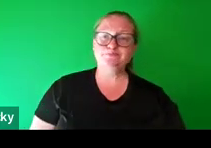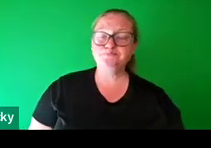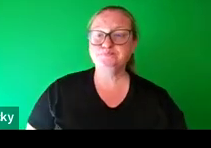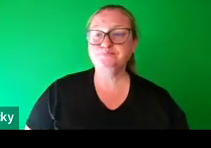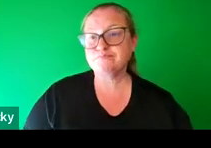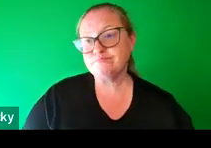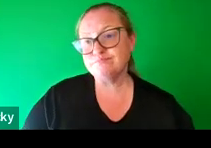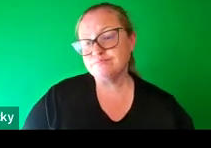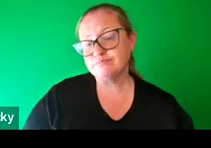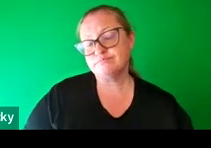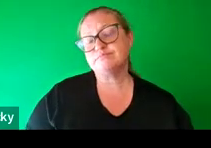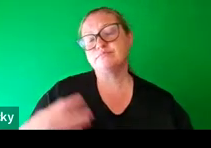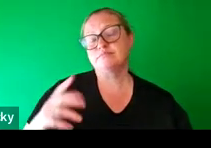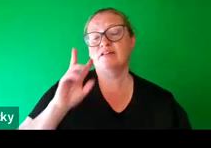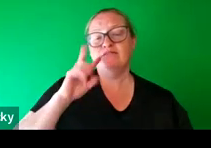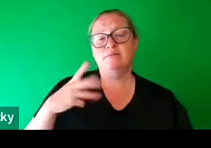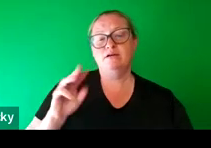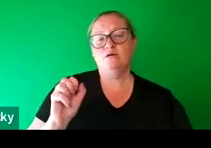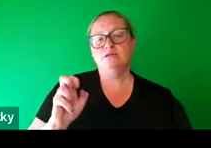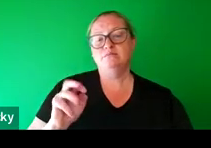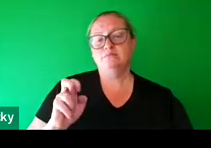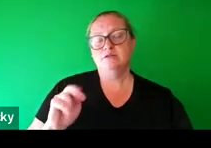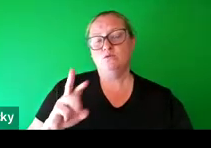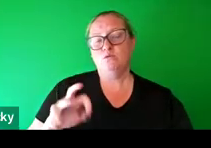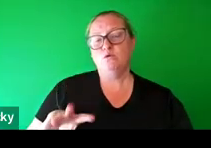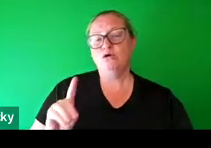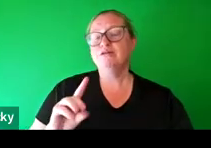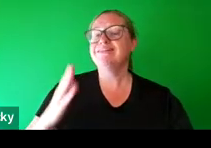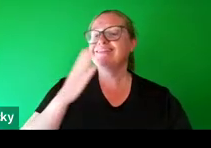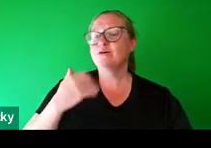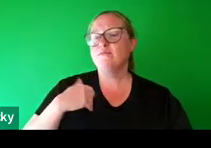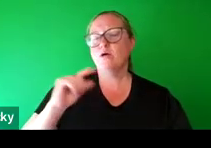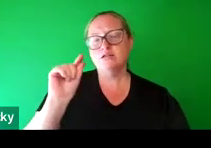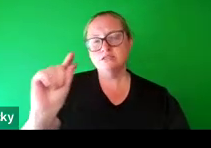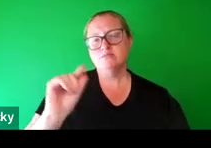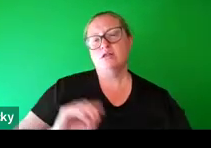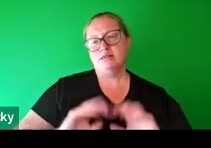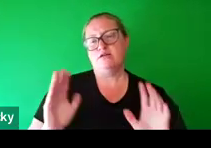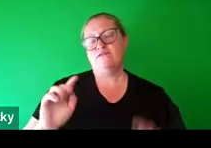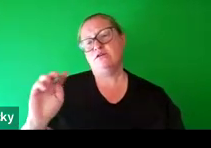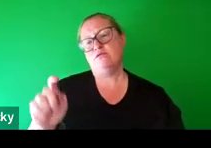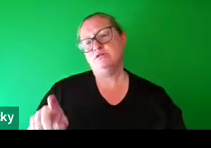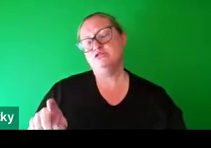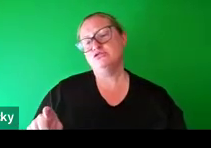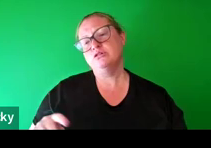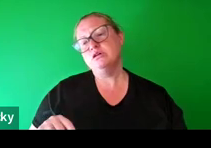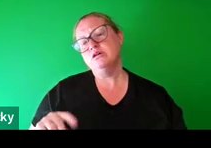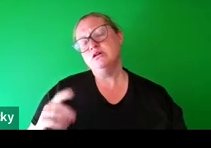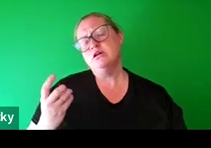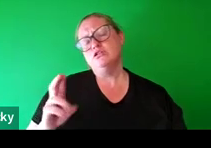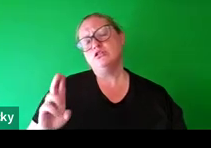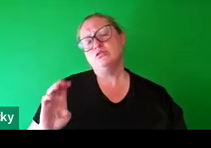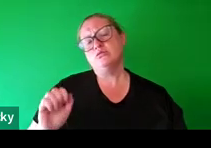Vice President Weissman Ward. Thank you. I had one very small clarifying question. Dr. Baer,